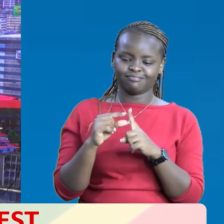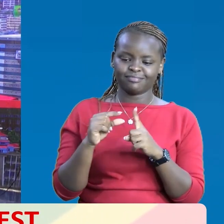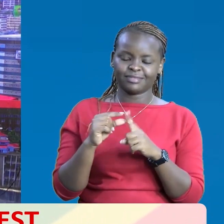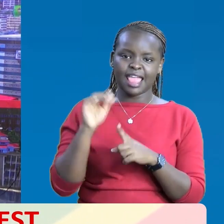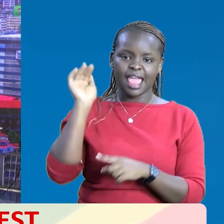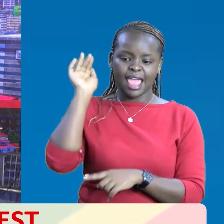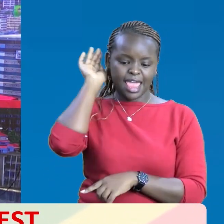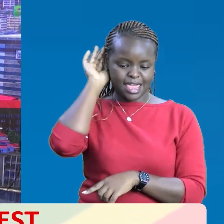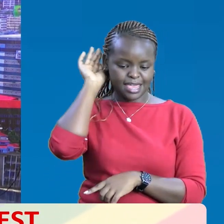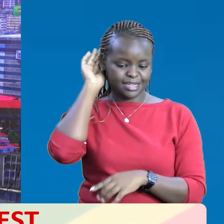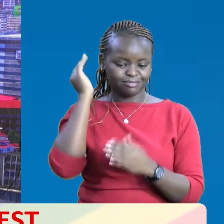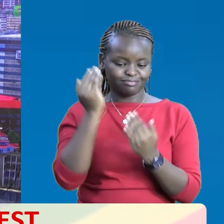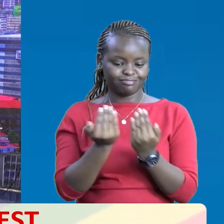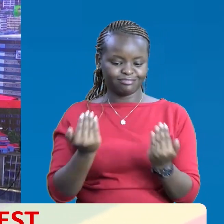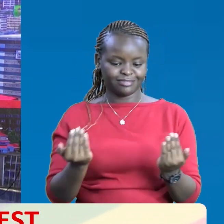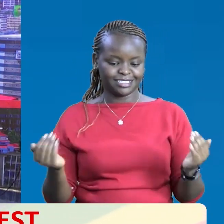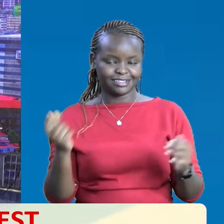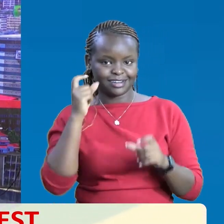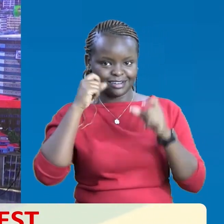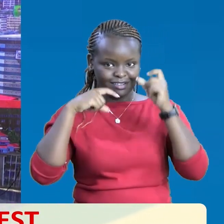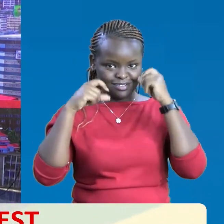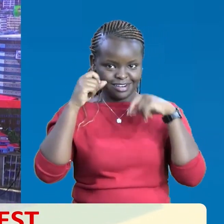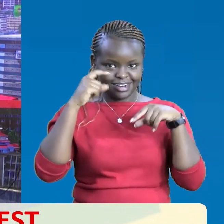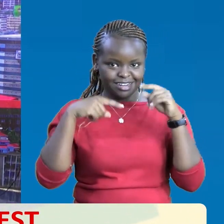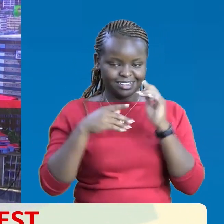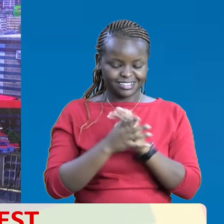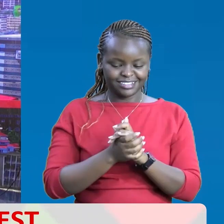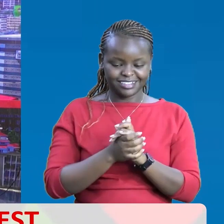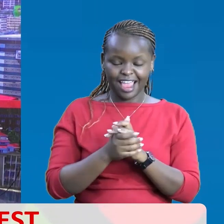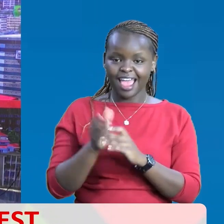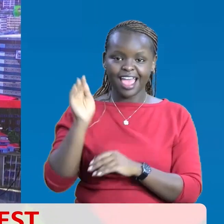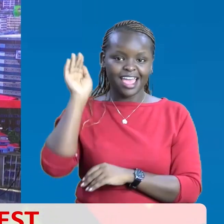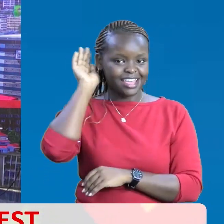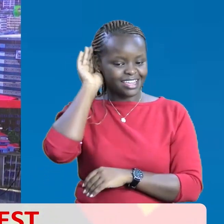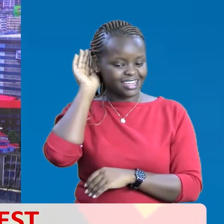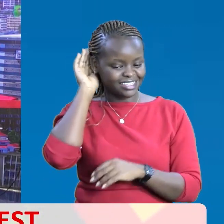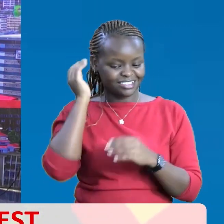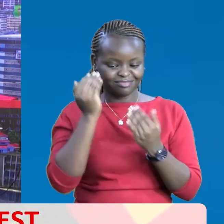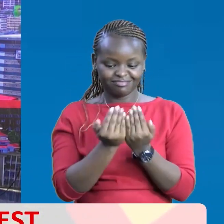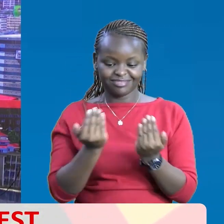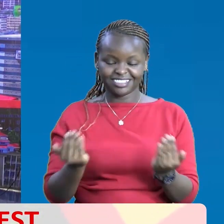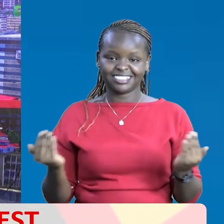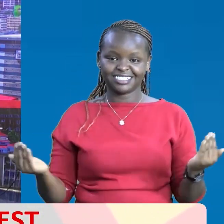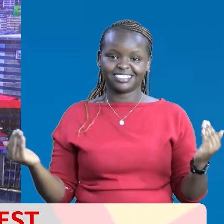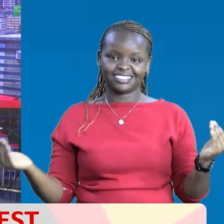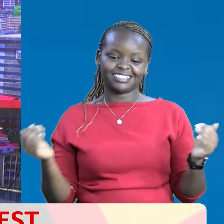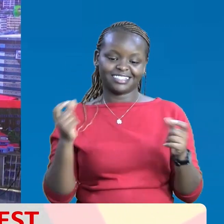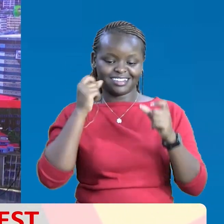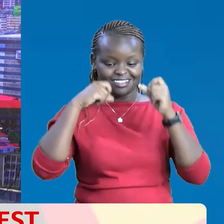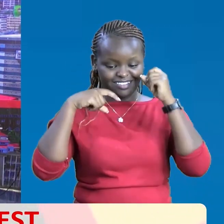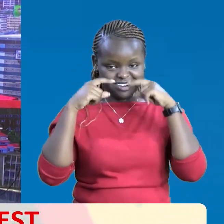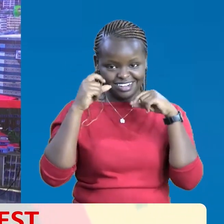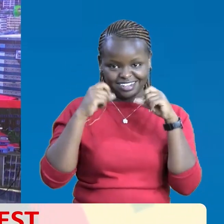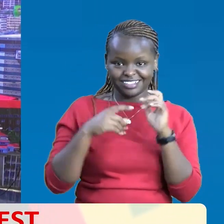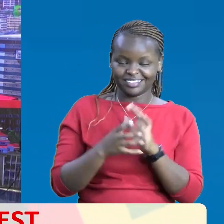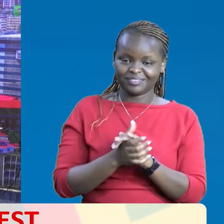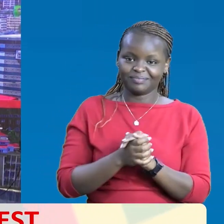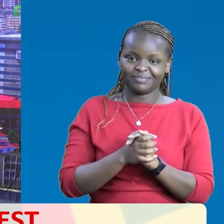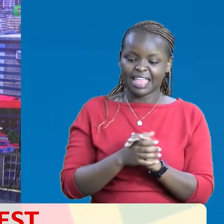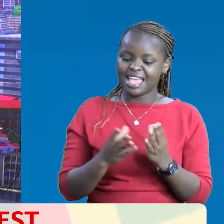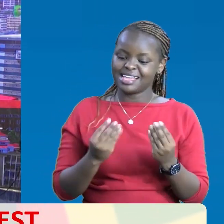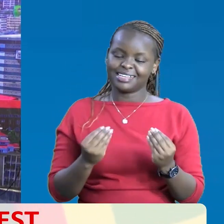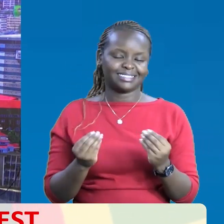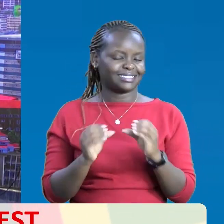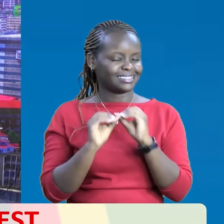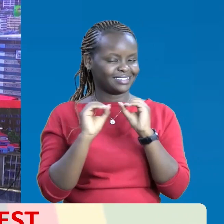Hear the children crying. Hear the children dying. Sawa mtu wangu? It's not easy.